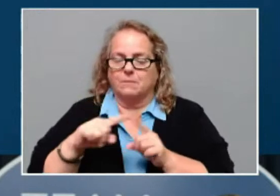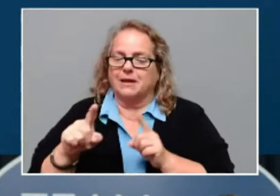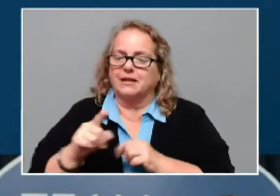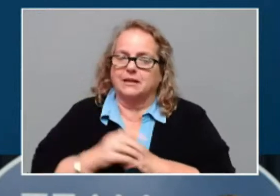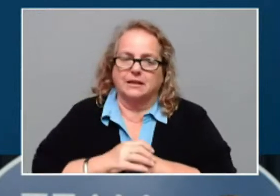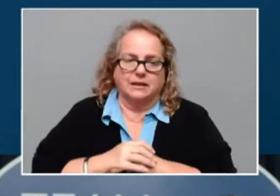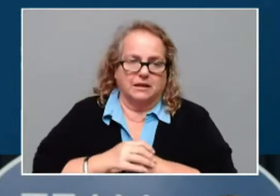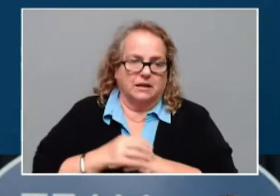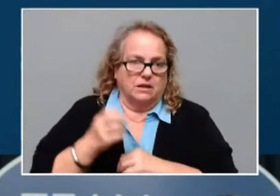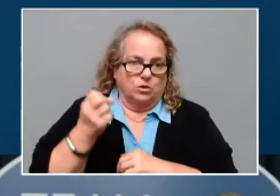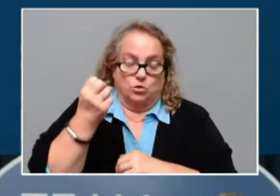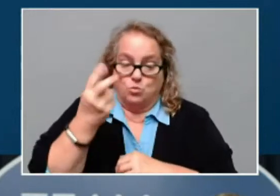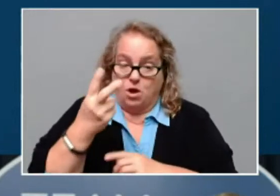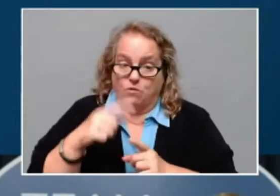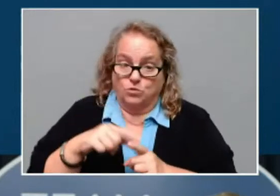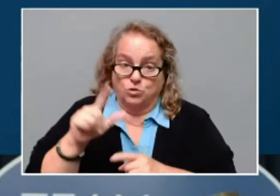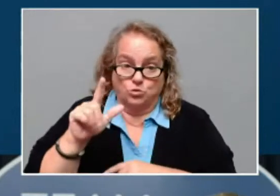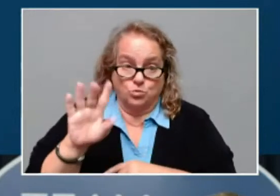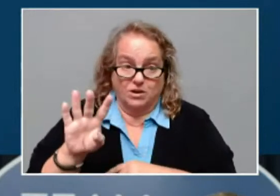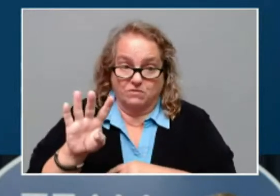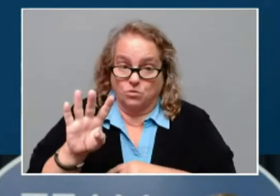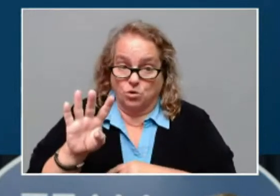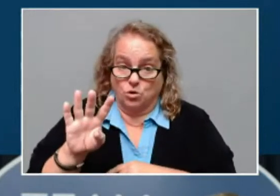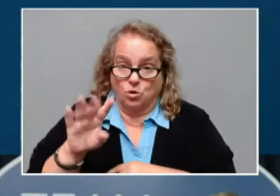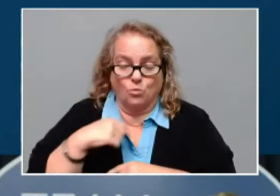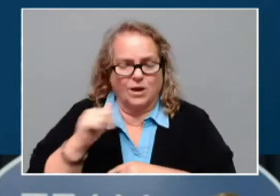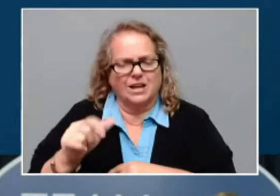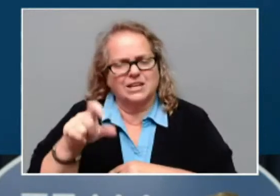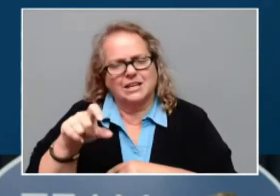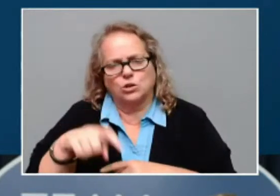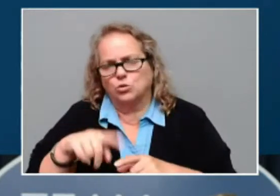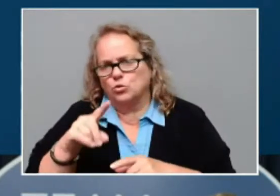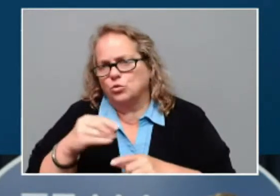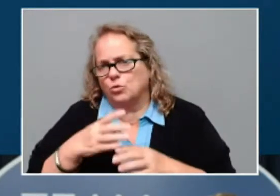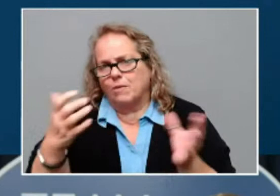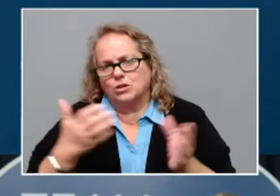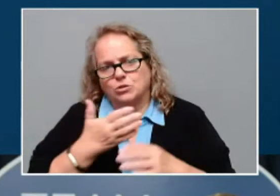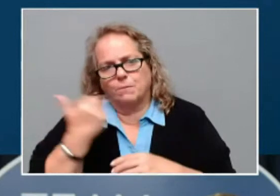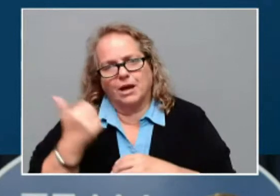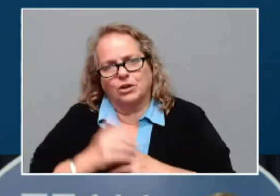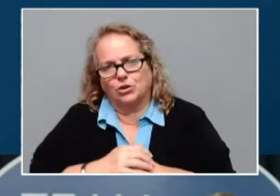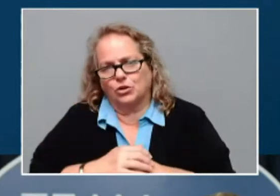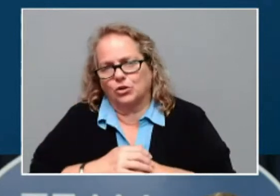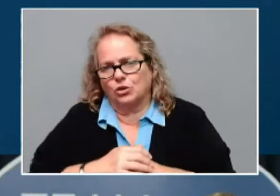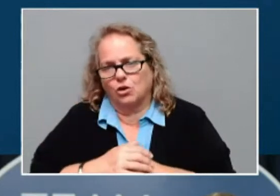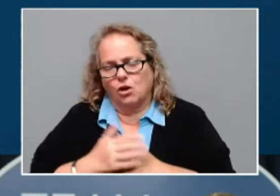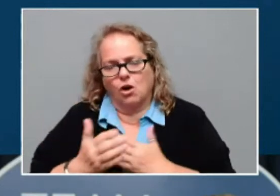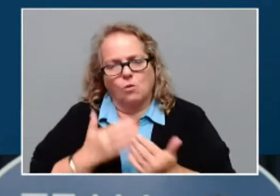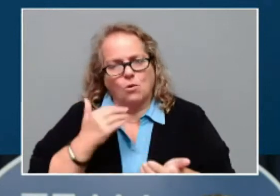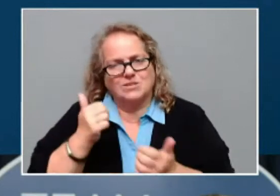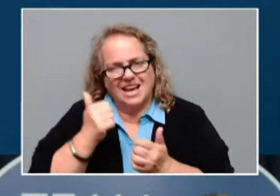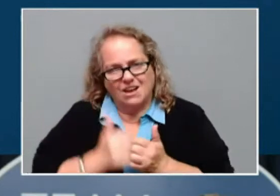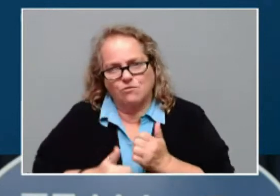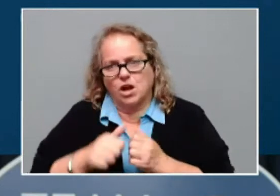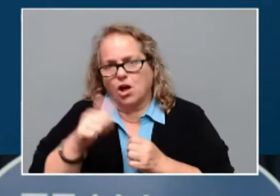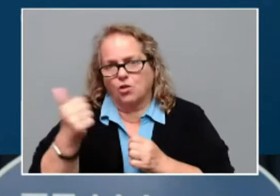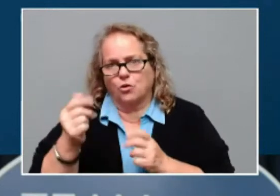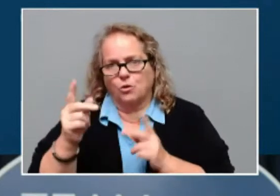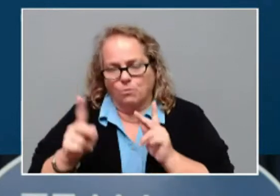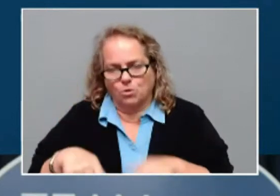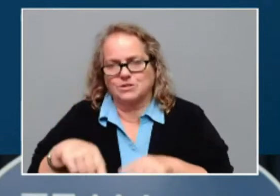to 24, we can do a whole lot better. Almost every other individual in those age groups has not